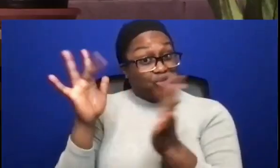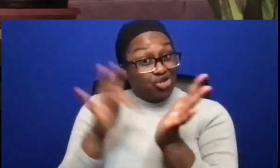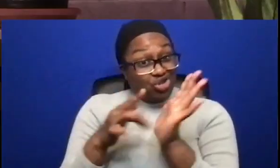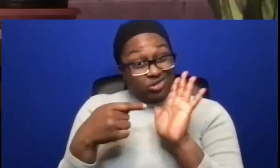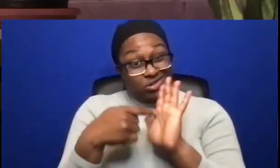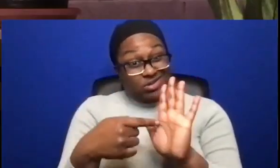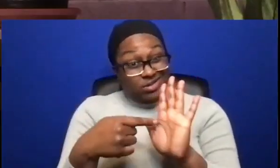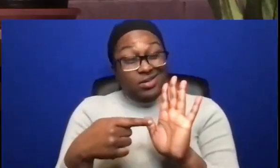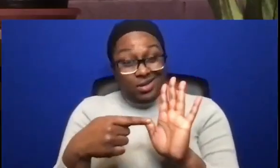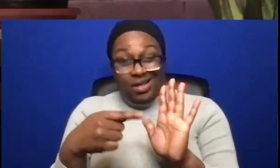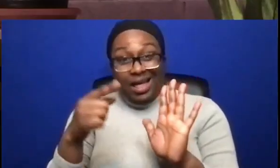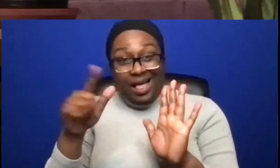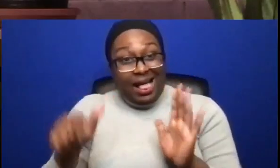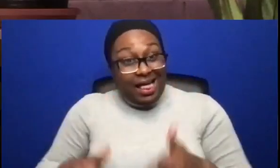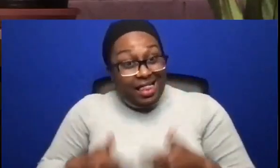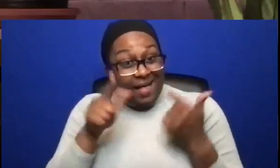lifestyle.